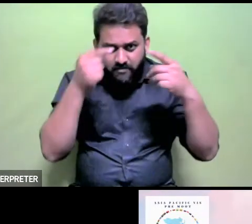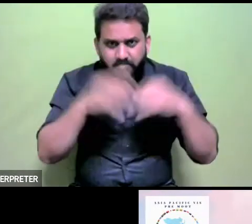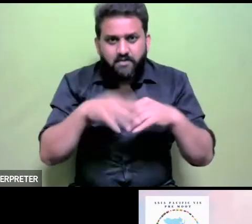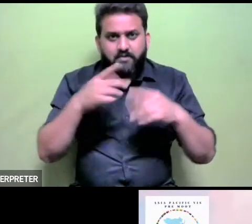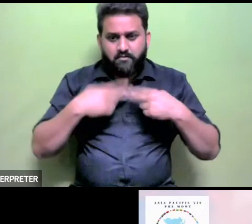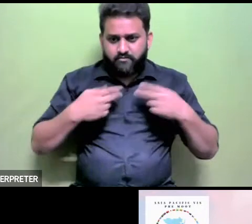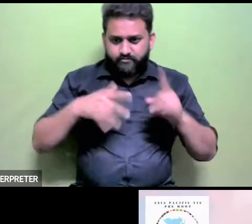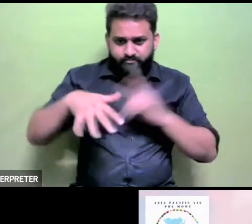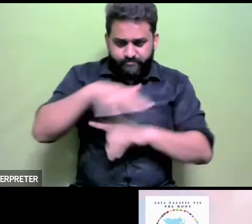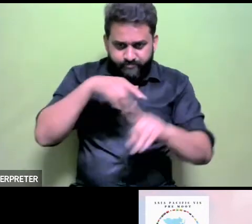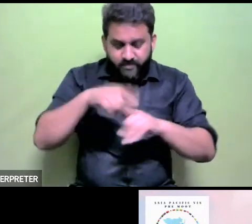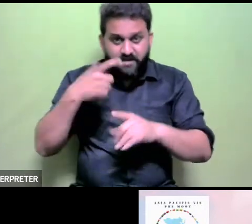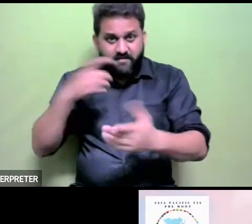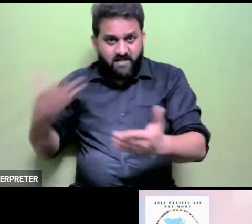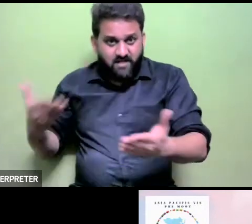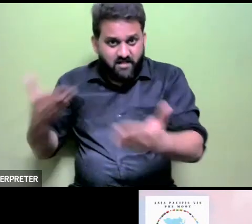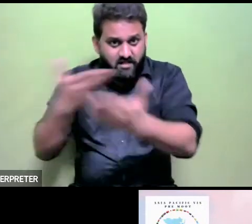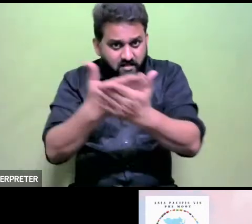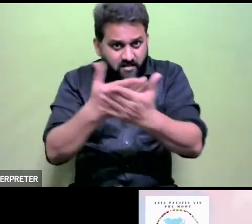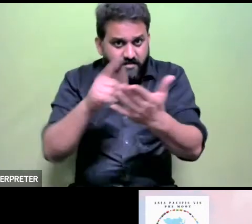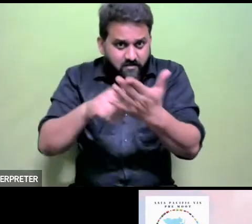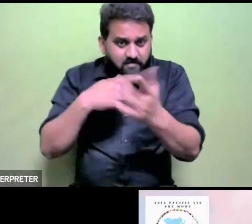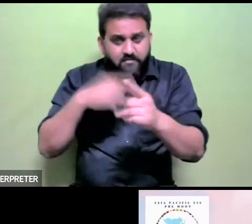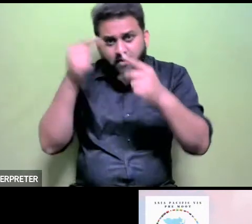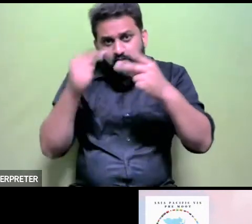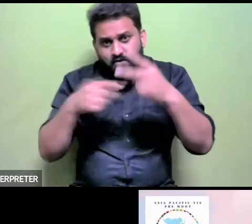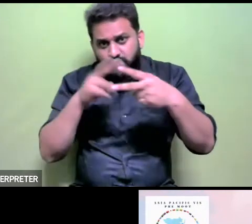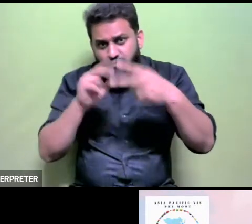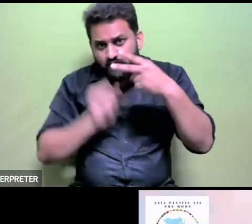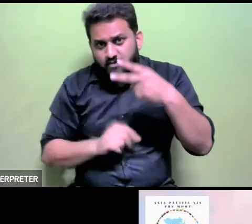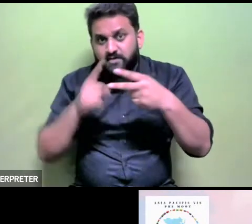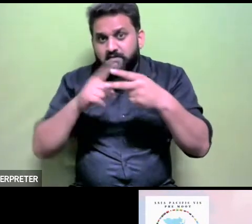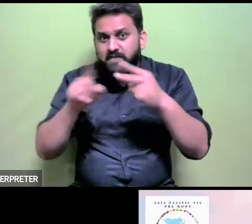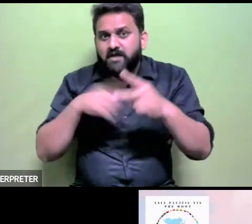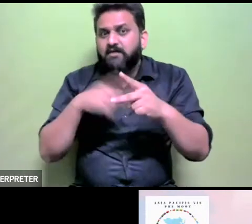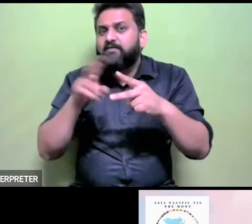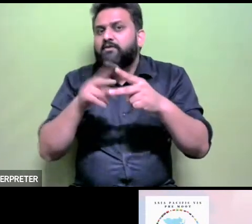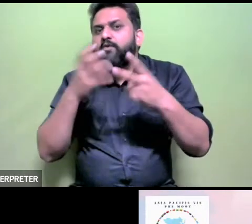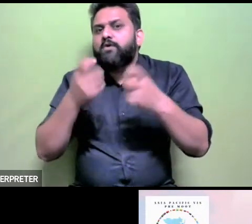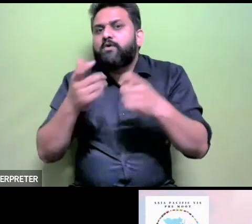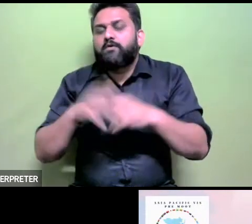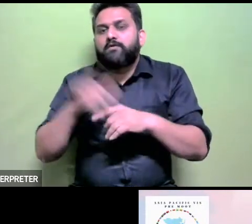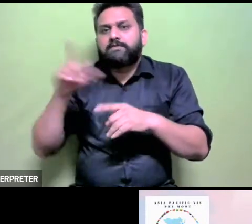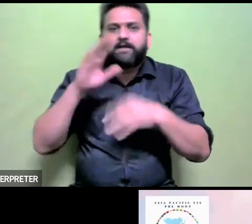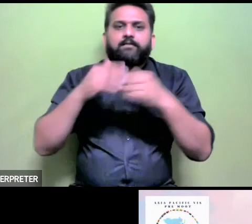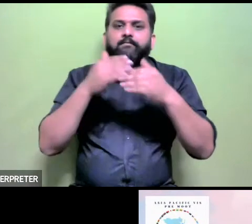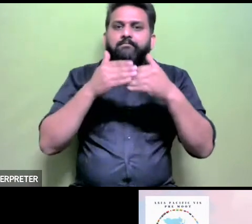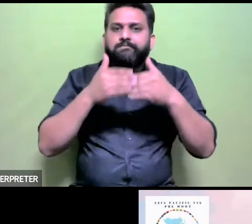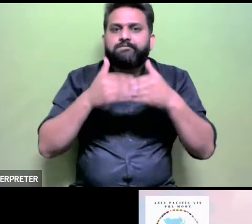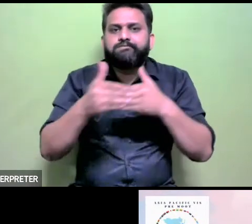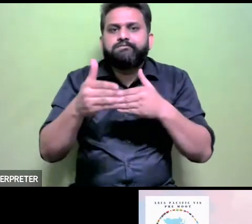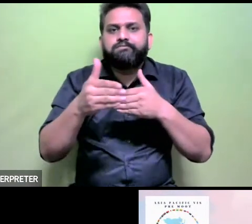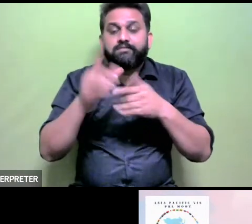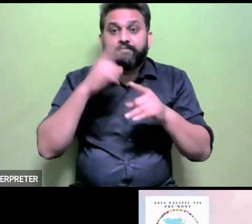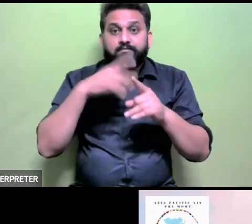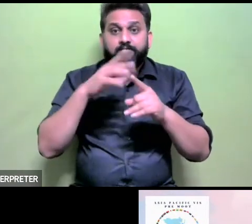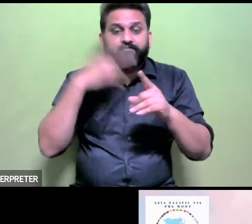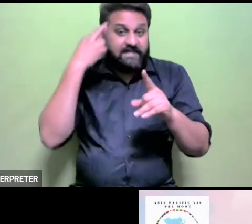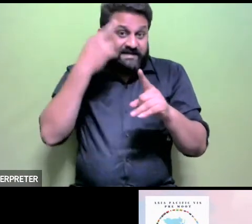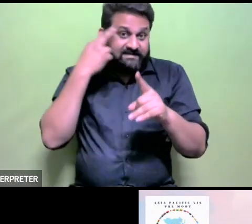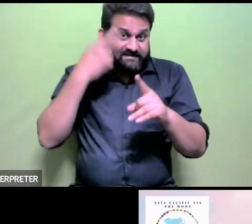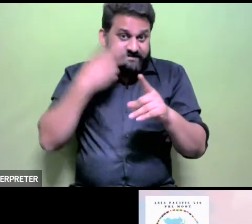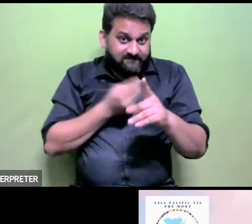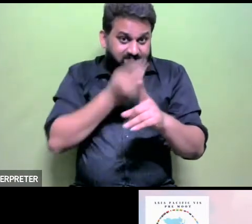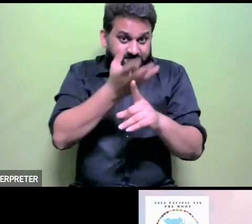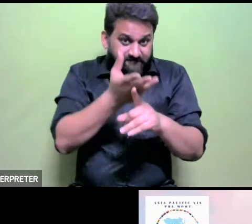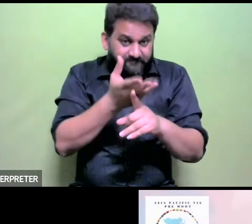the claimant has essentially argued these 2 points, but they are wrong on this. And then you give your reason. And when you give your reason, is actually